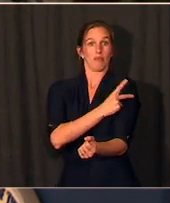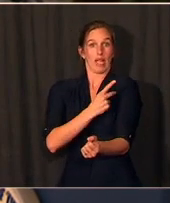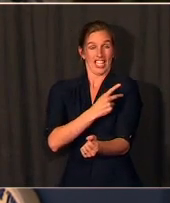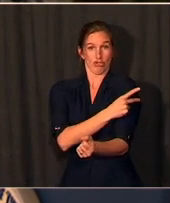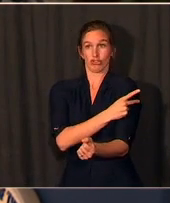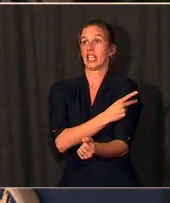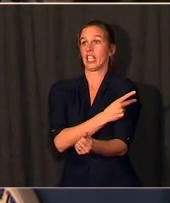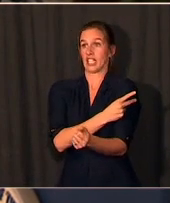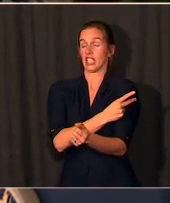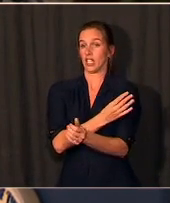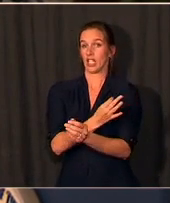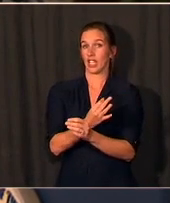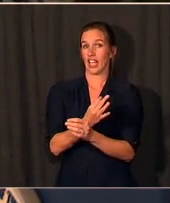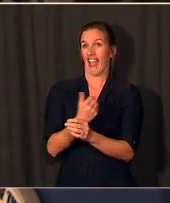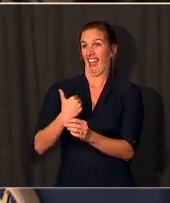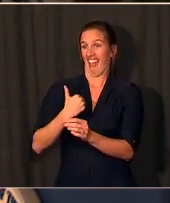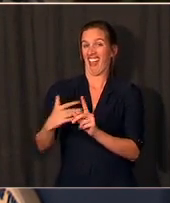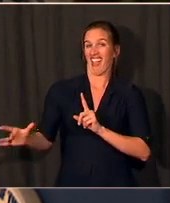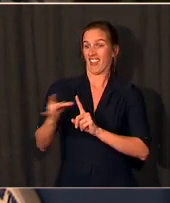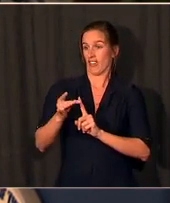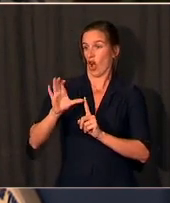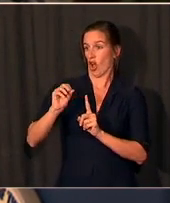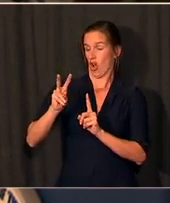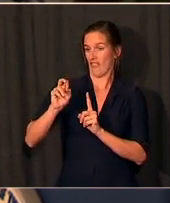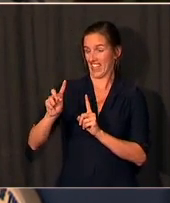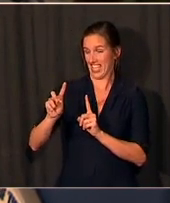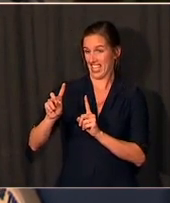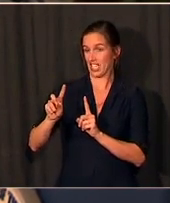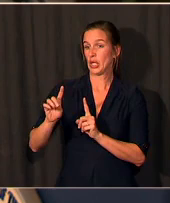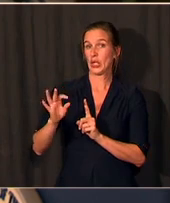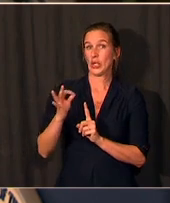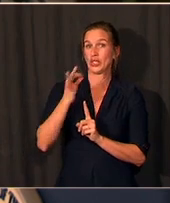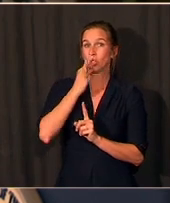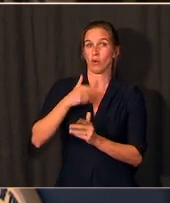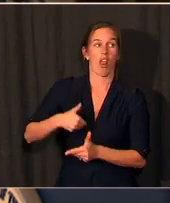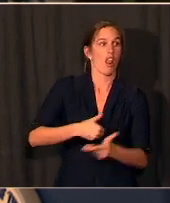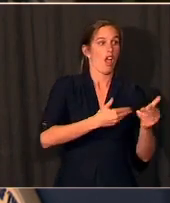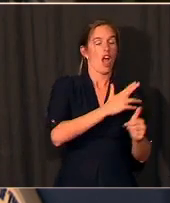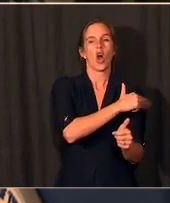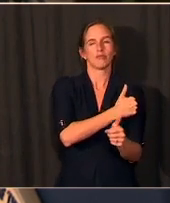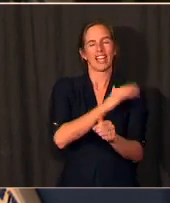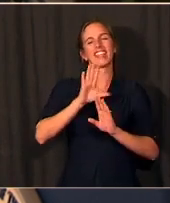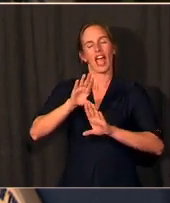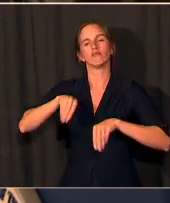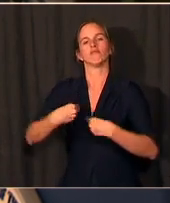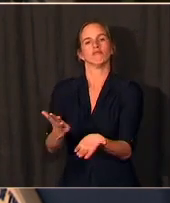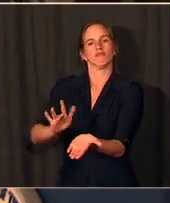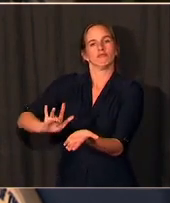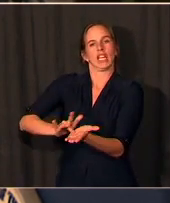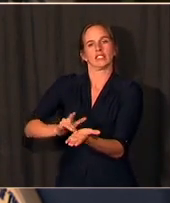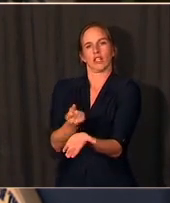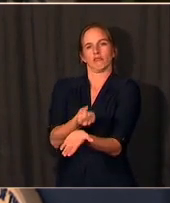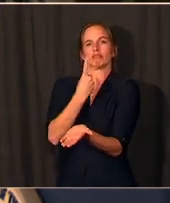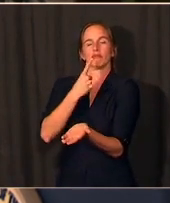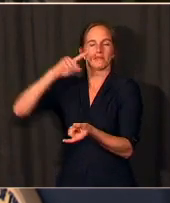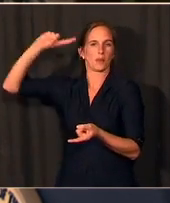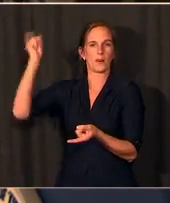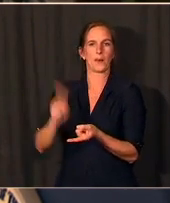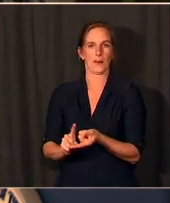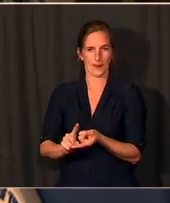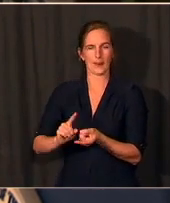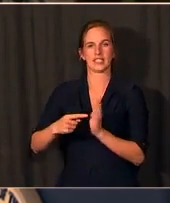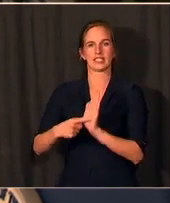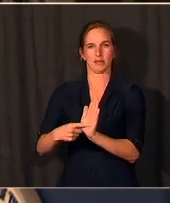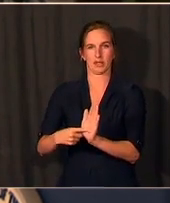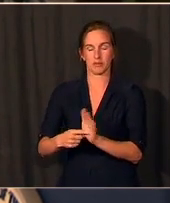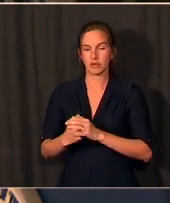of hospitalization. The Regeneron monoclonal antibodies have been also filed for emergency use